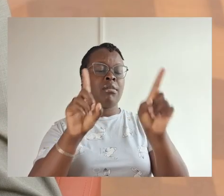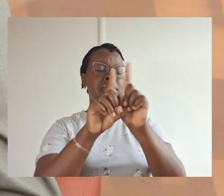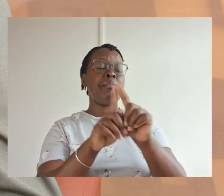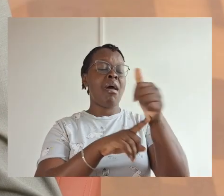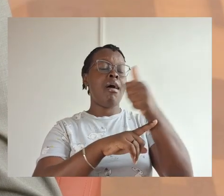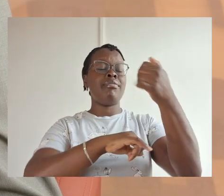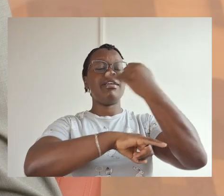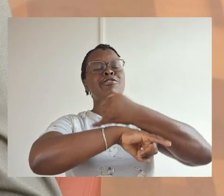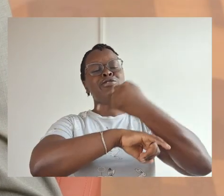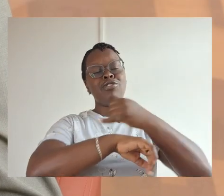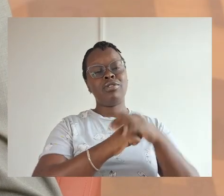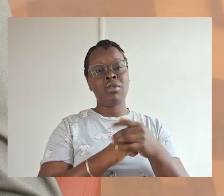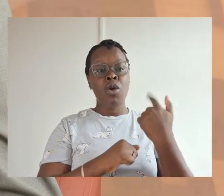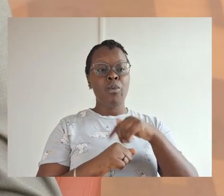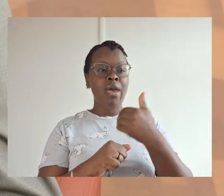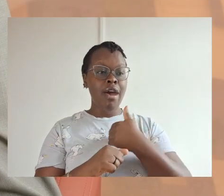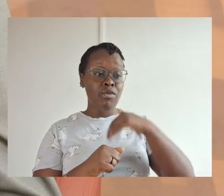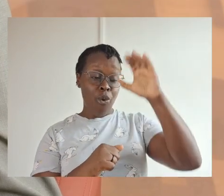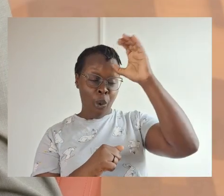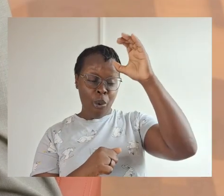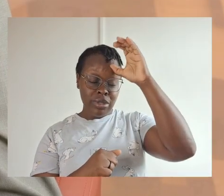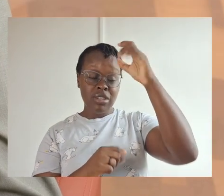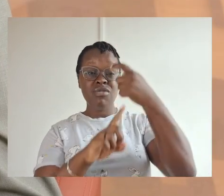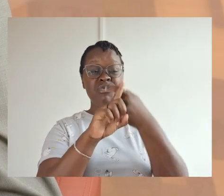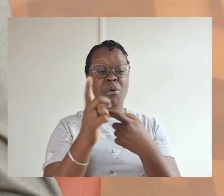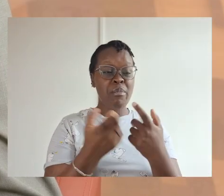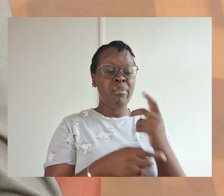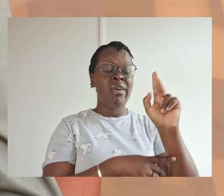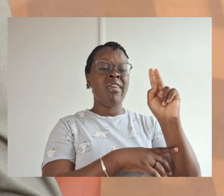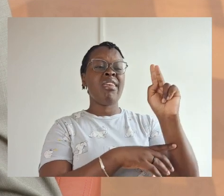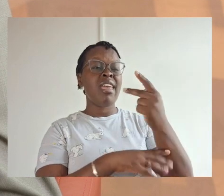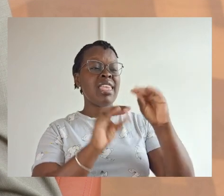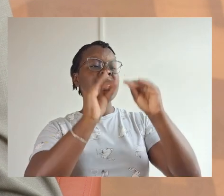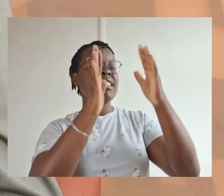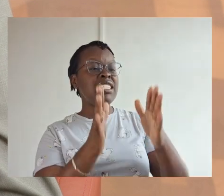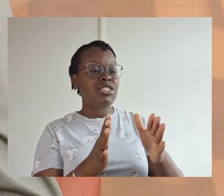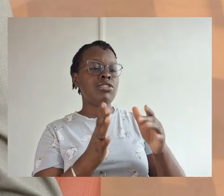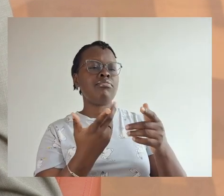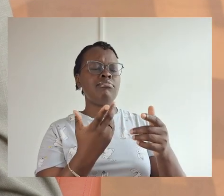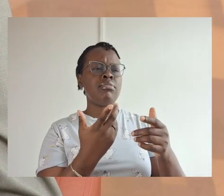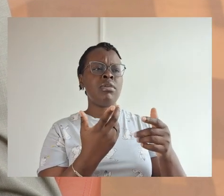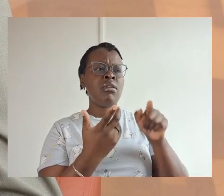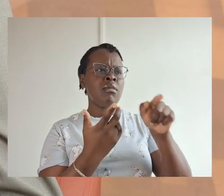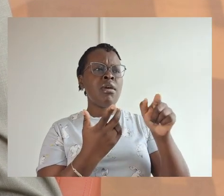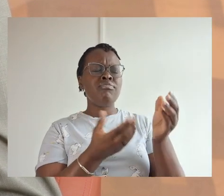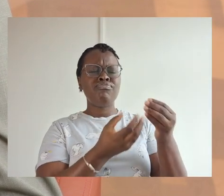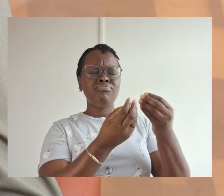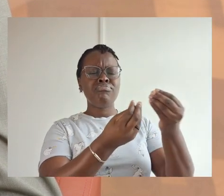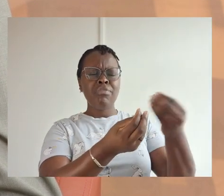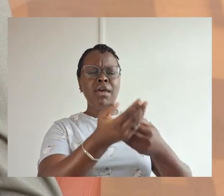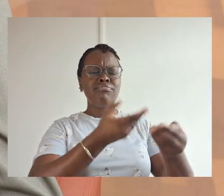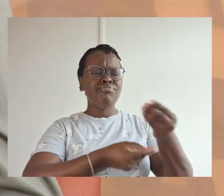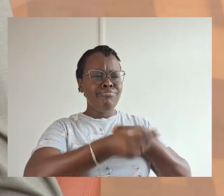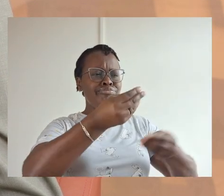Institution. We have content from Kenya Literature Bureau, KLB, and